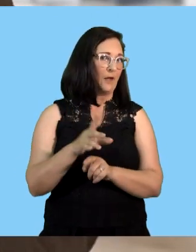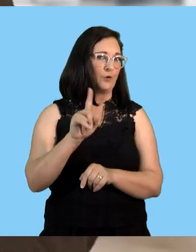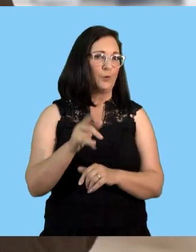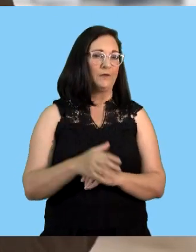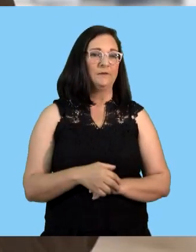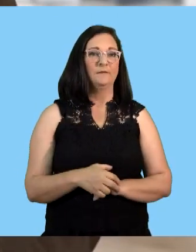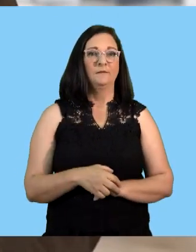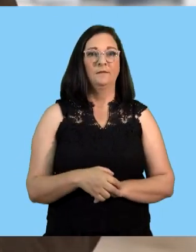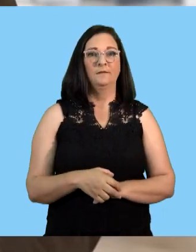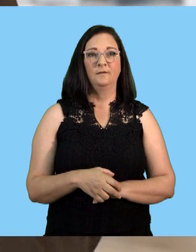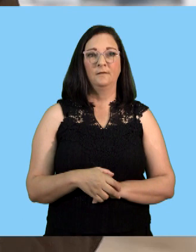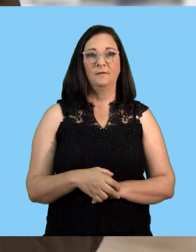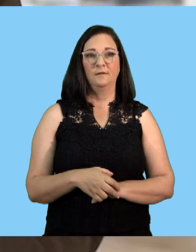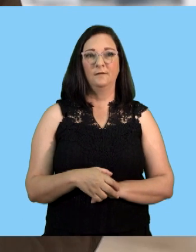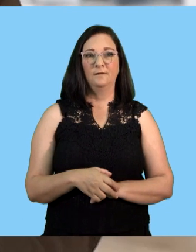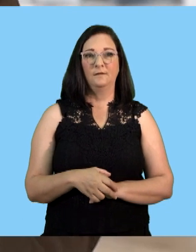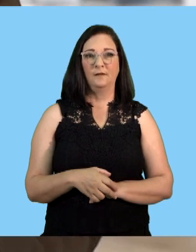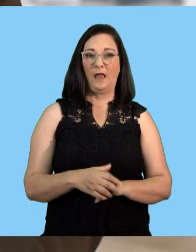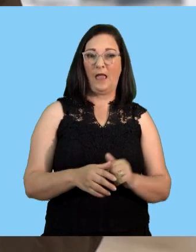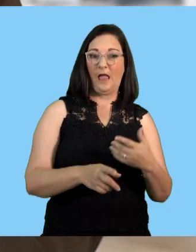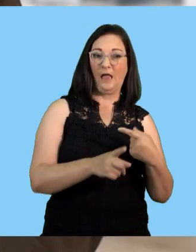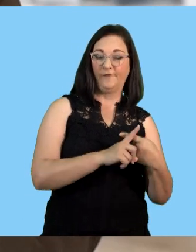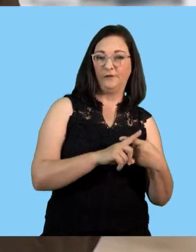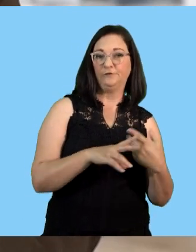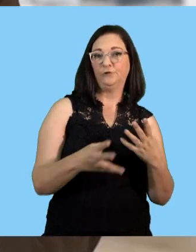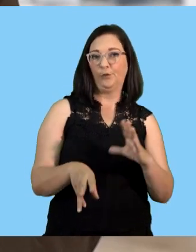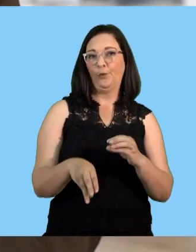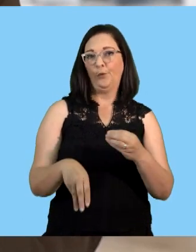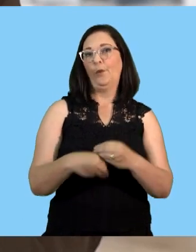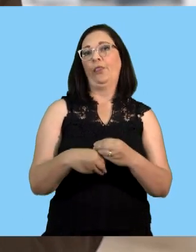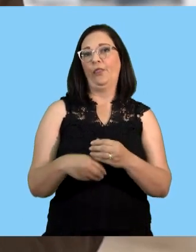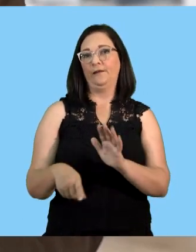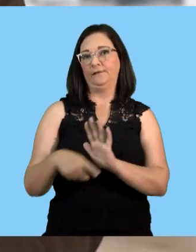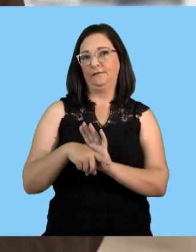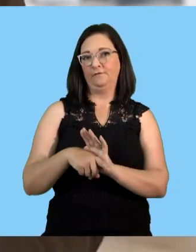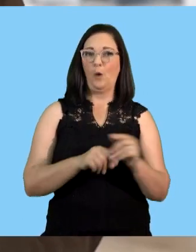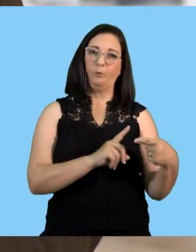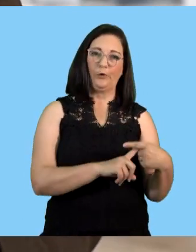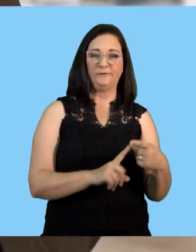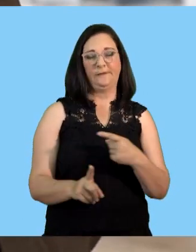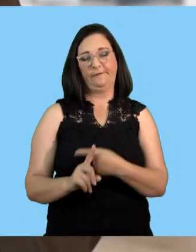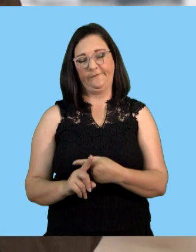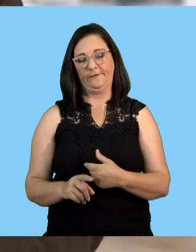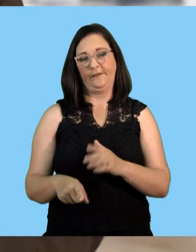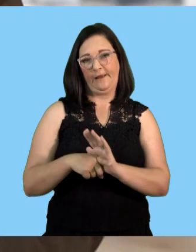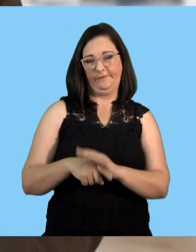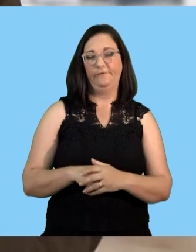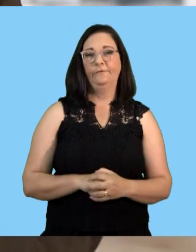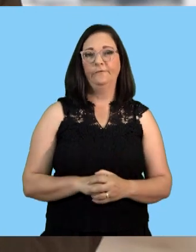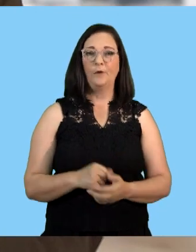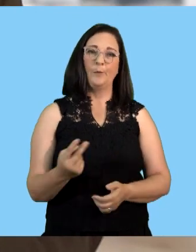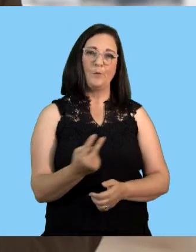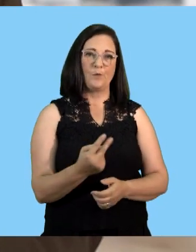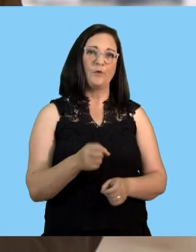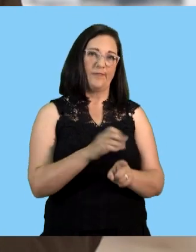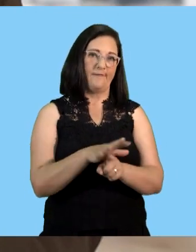Act? Remember, impact, it refers to the advantages and the disadvantages, or positives and negatives. So what